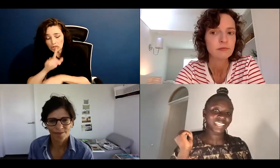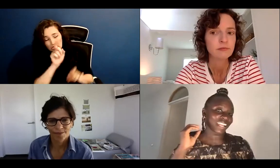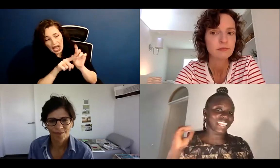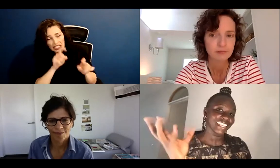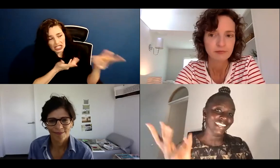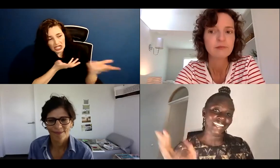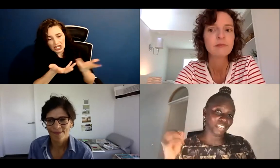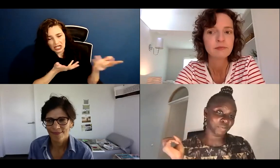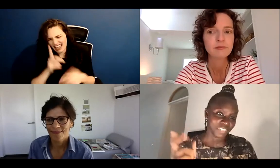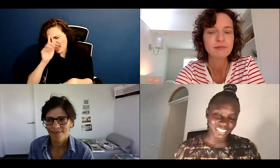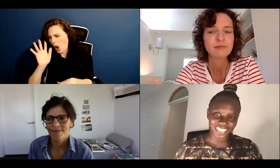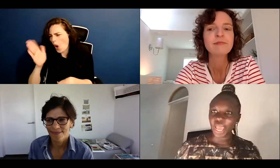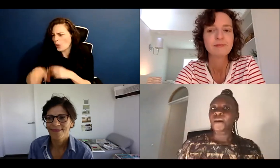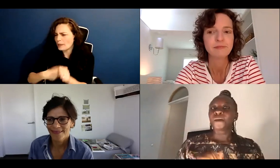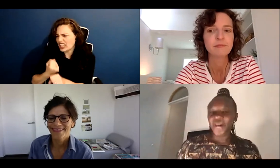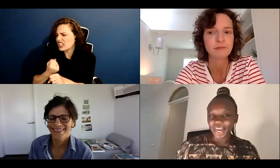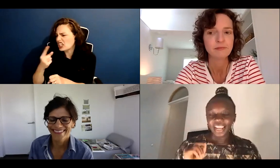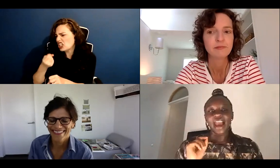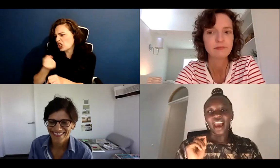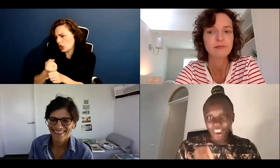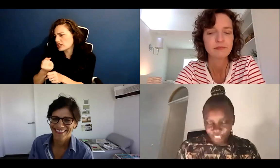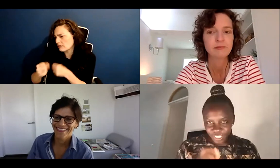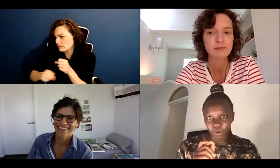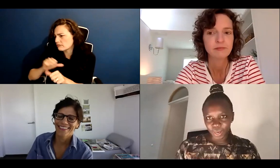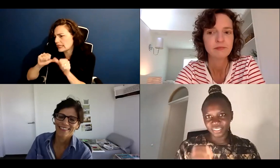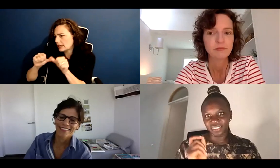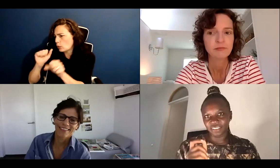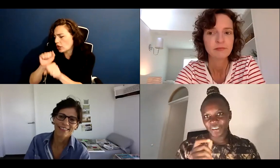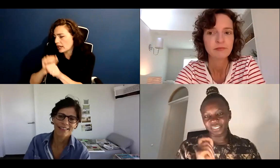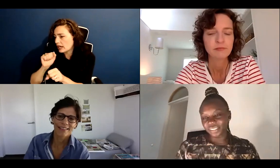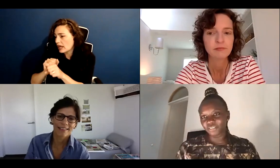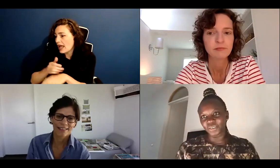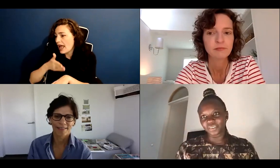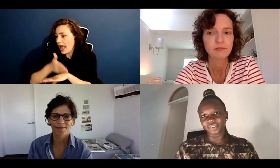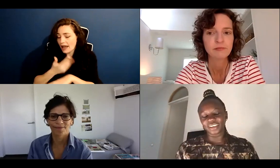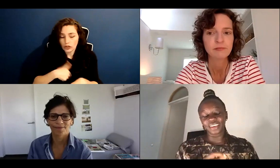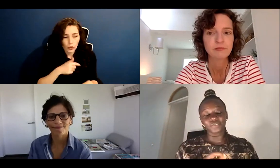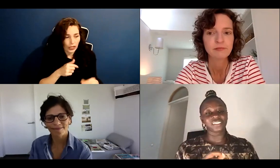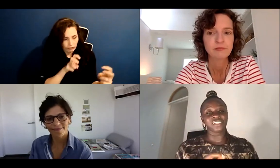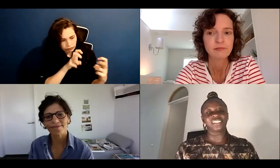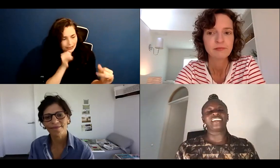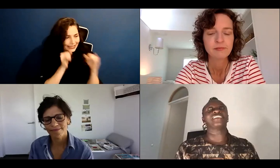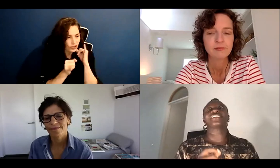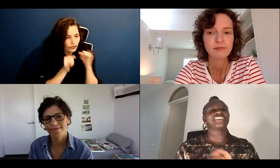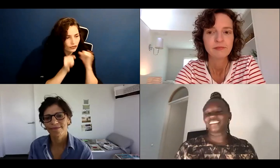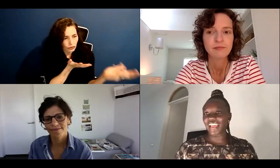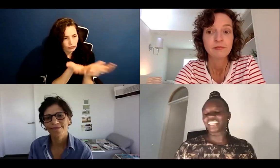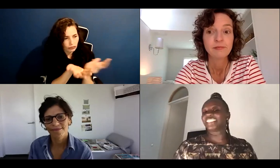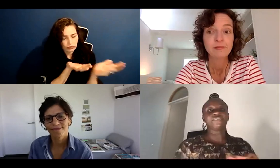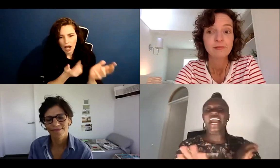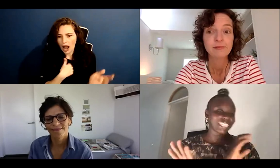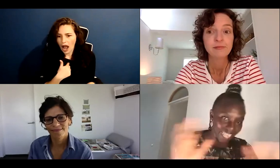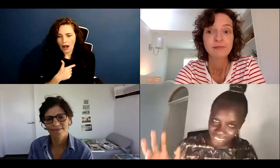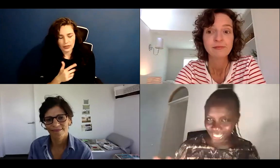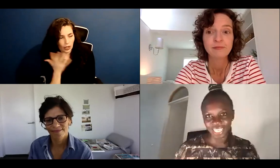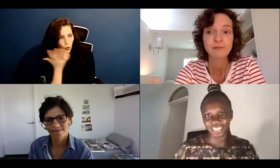gonna take like a year and we're gonna be finished. But after we went and did the first interview, it was just like, I had